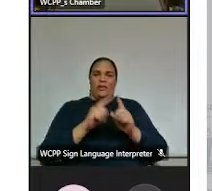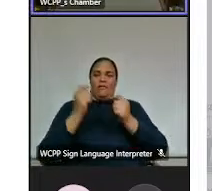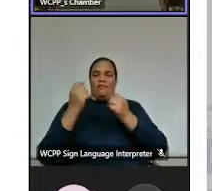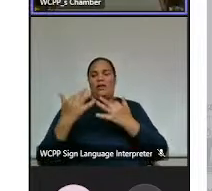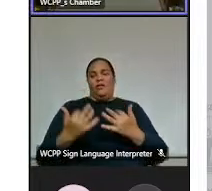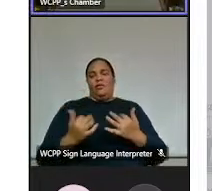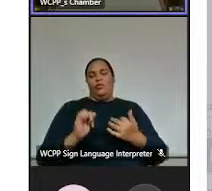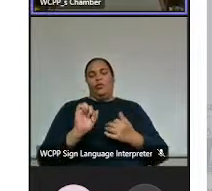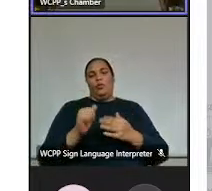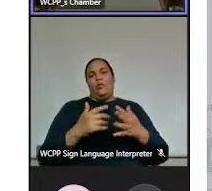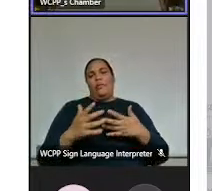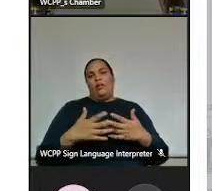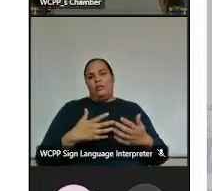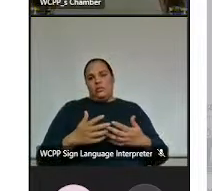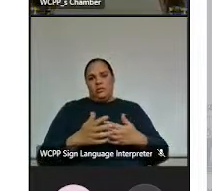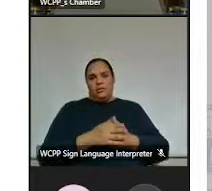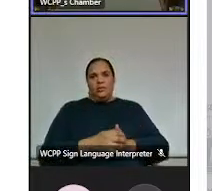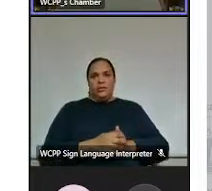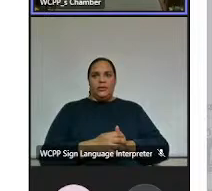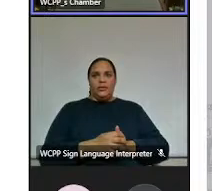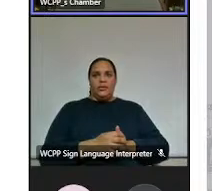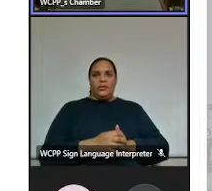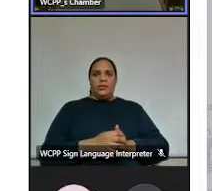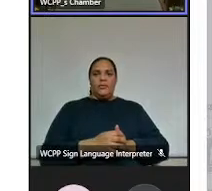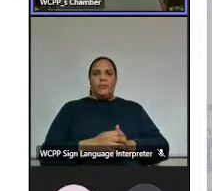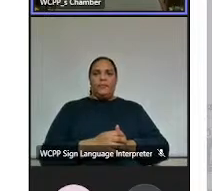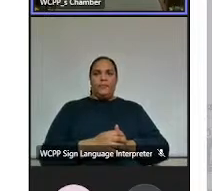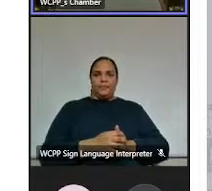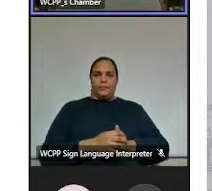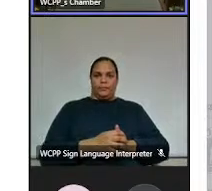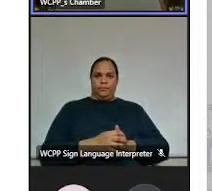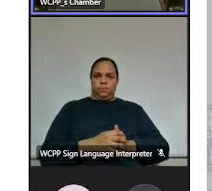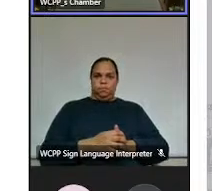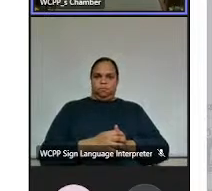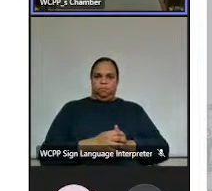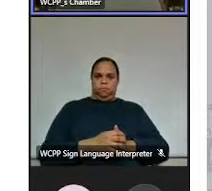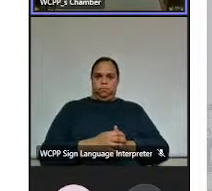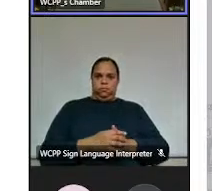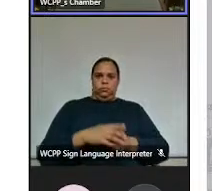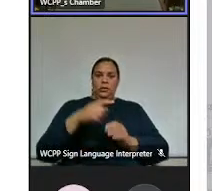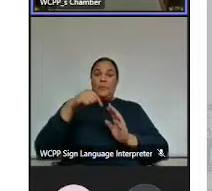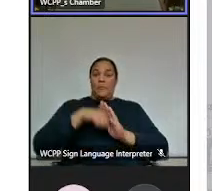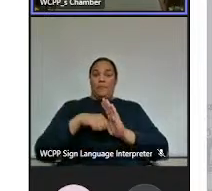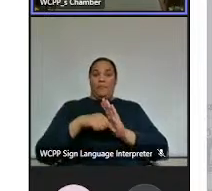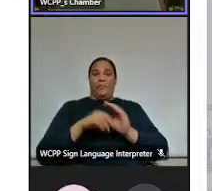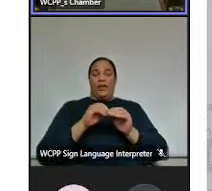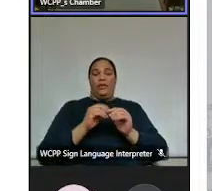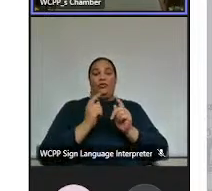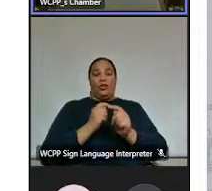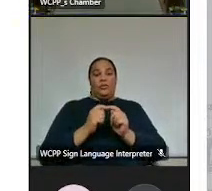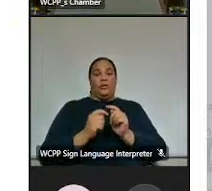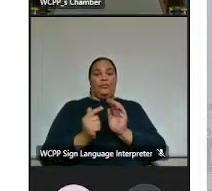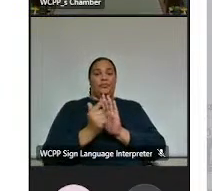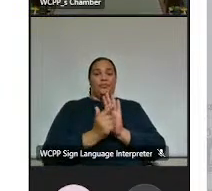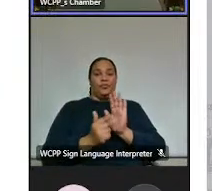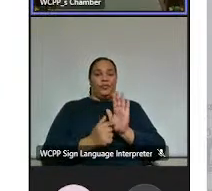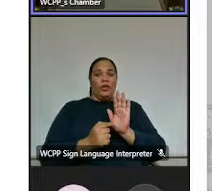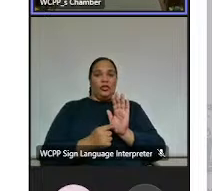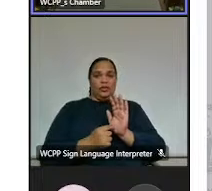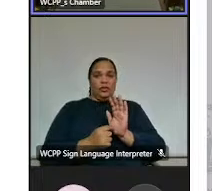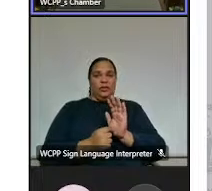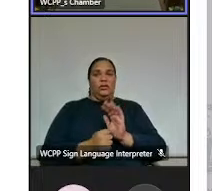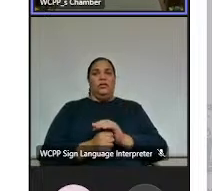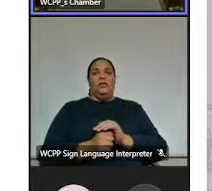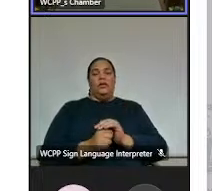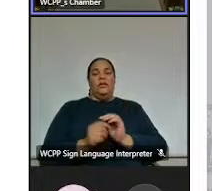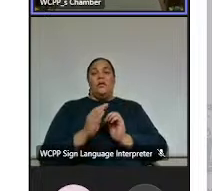financial matters. Firstly, the context within transport-related legislation.